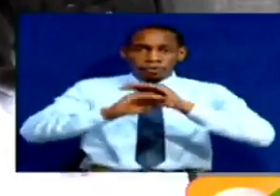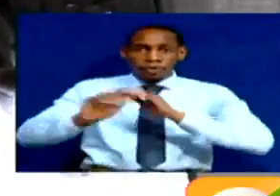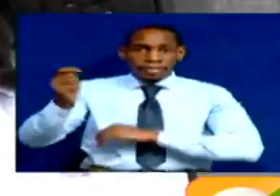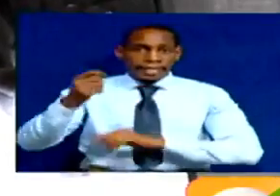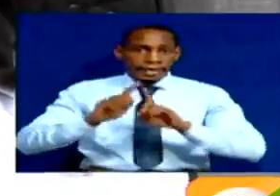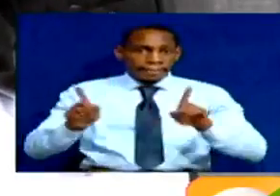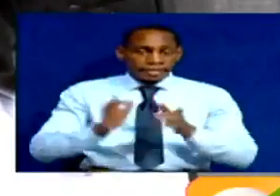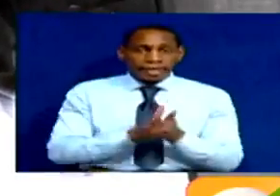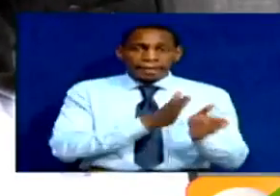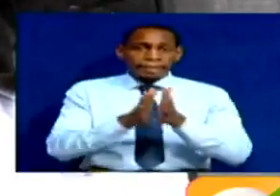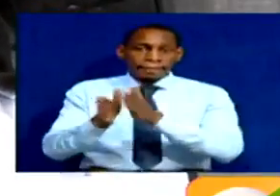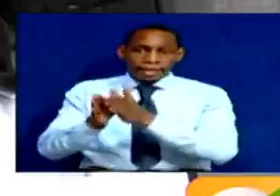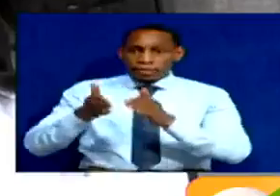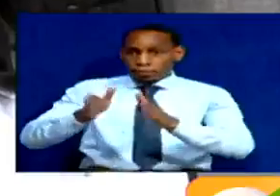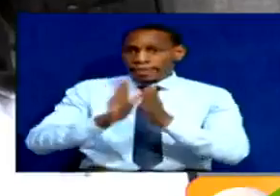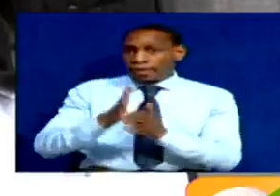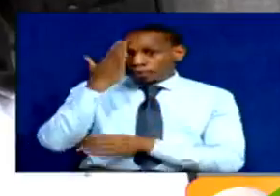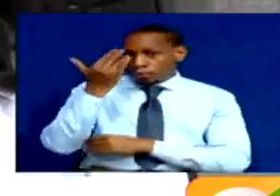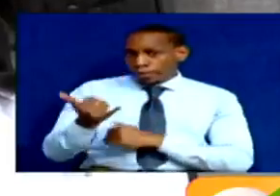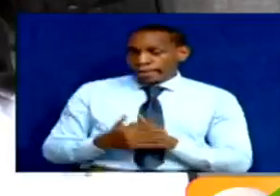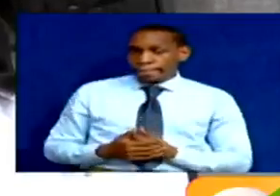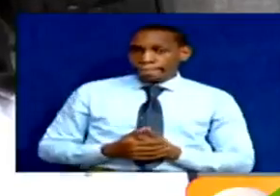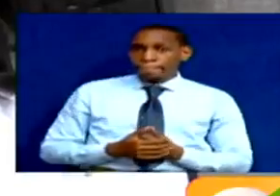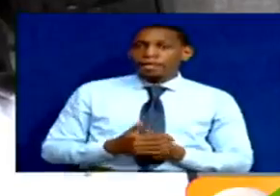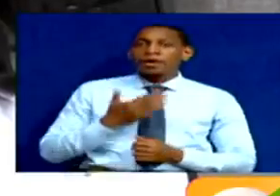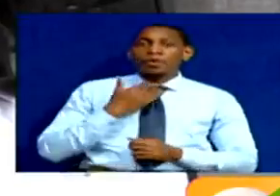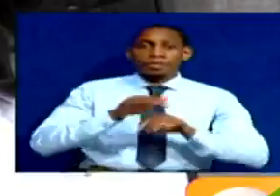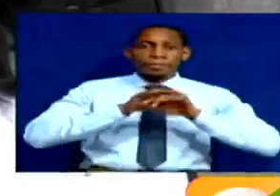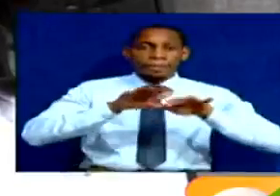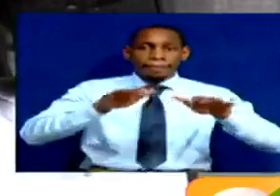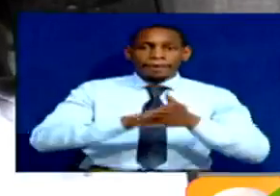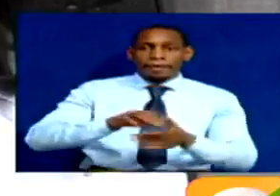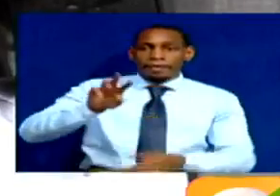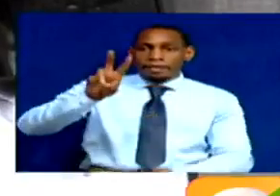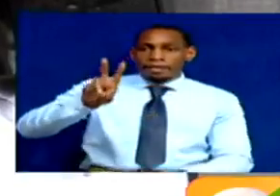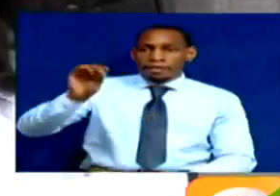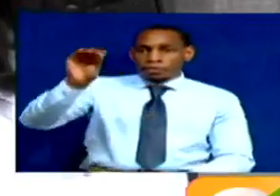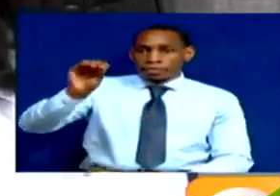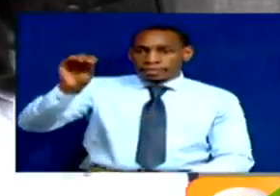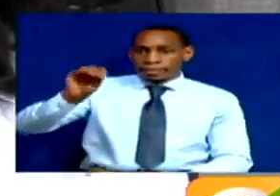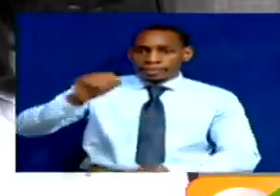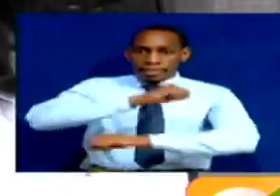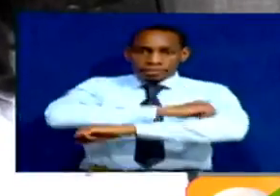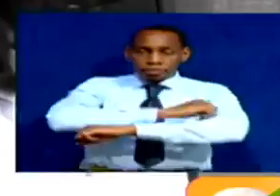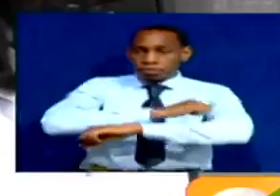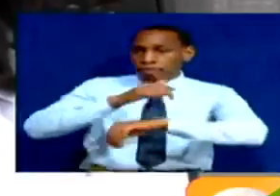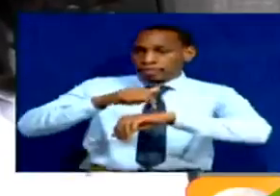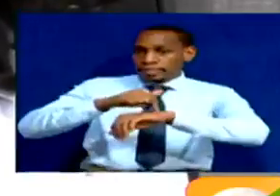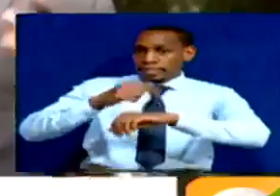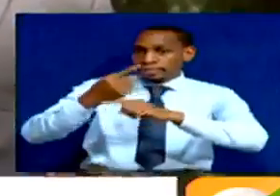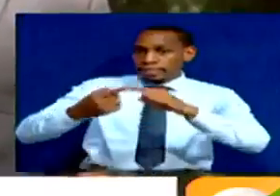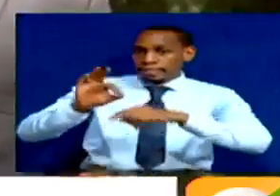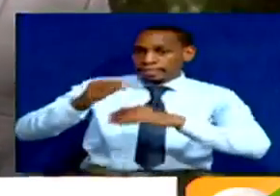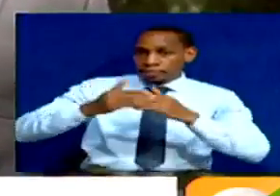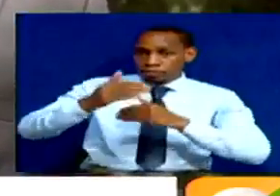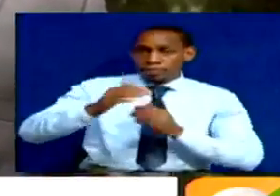of course, we are doing it in a phased approach so that we want to reach 20% of the schools in about